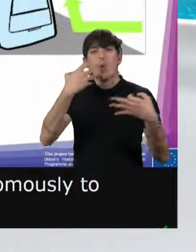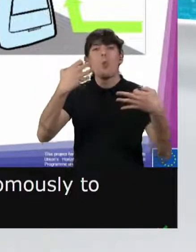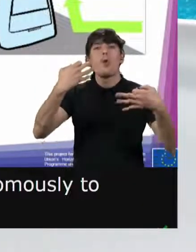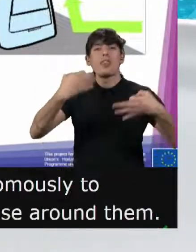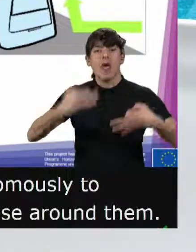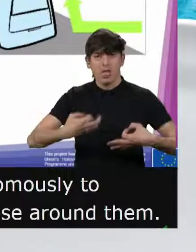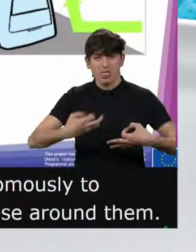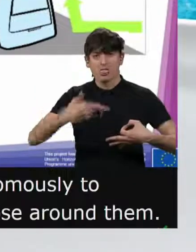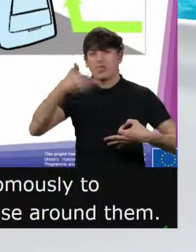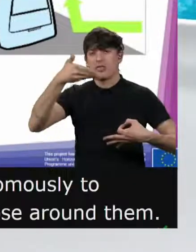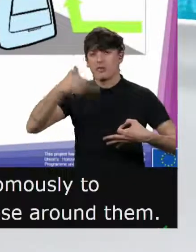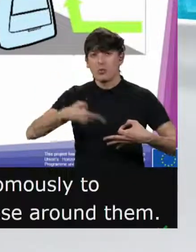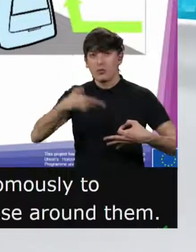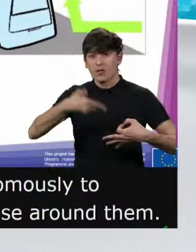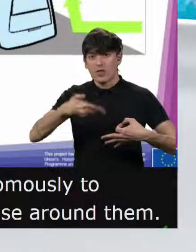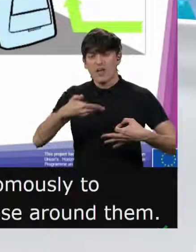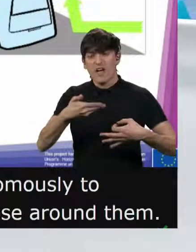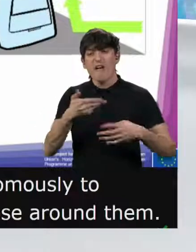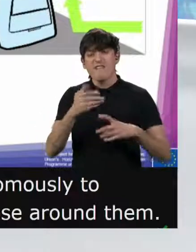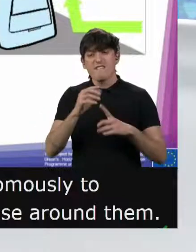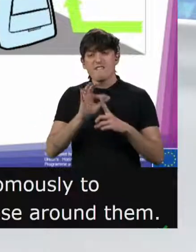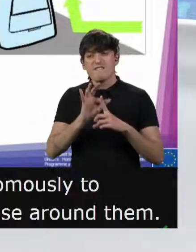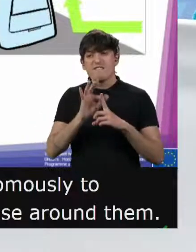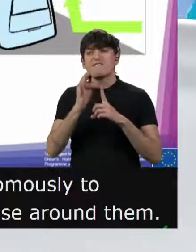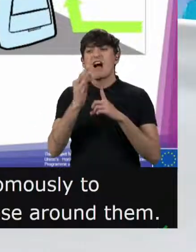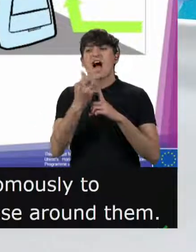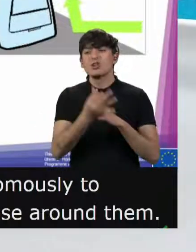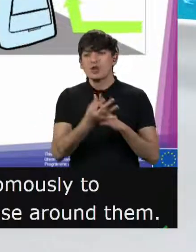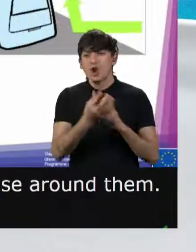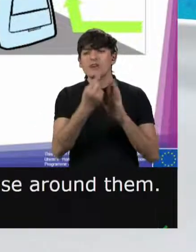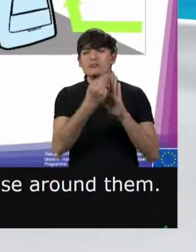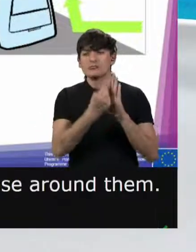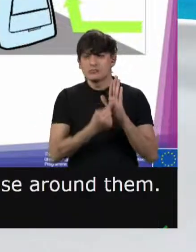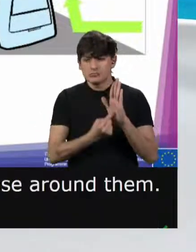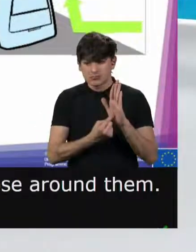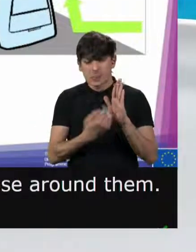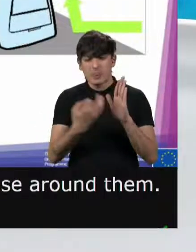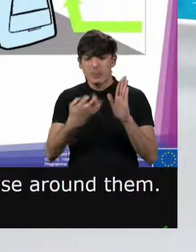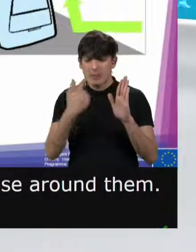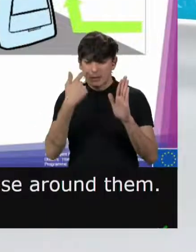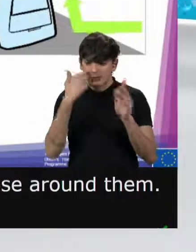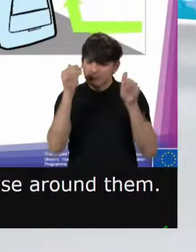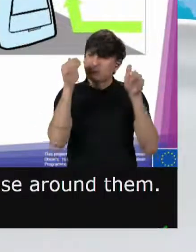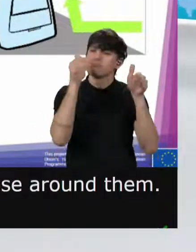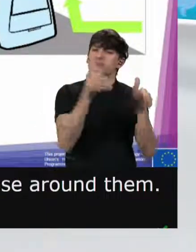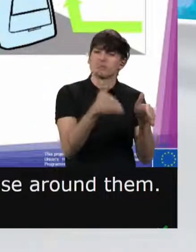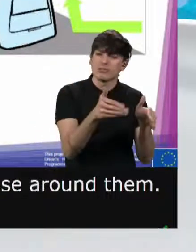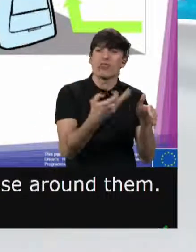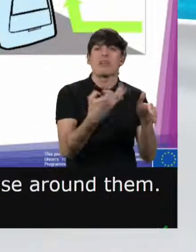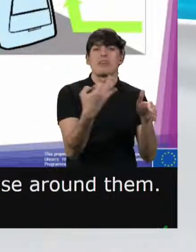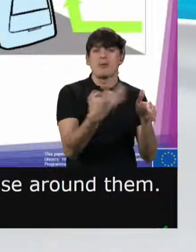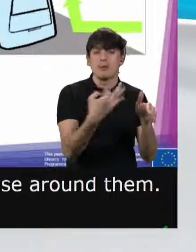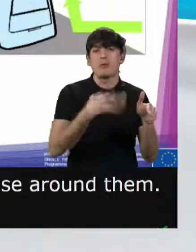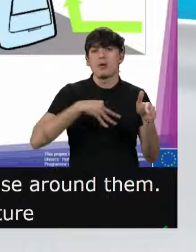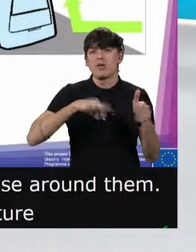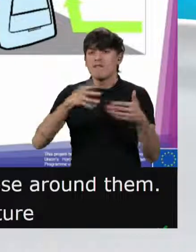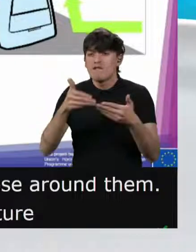But it seemed likely that in the not too distant future, perhaps some of these prototypes will emerge onto the market.